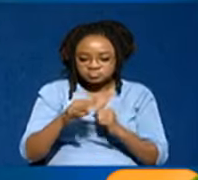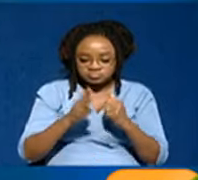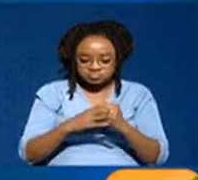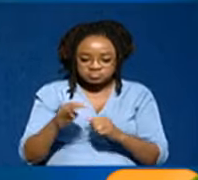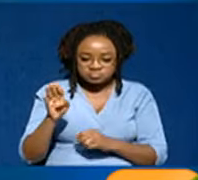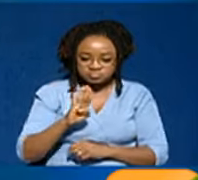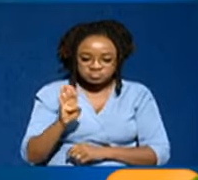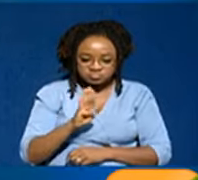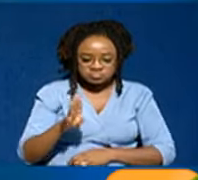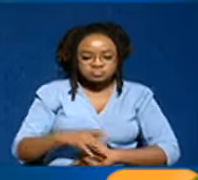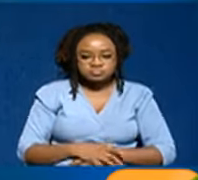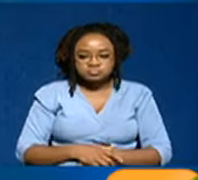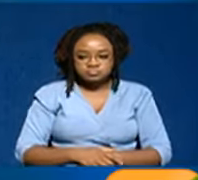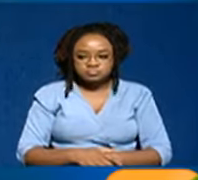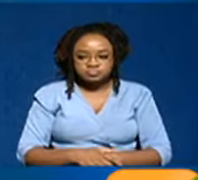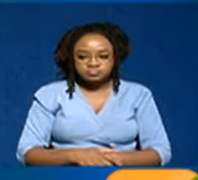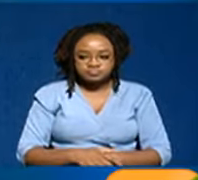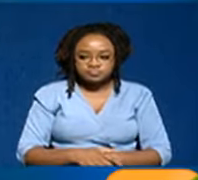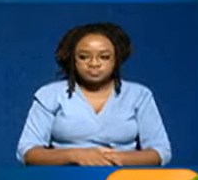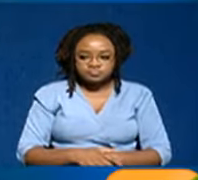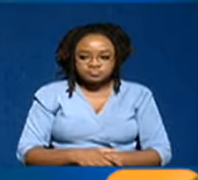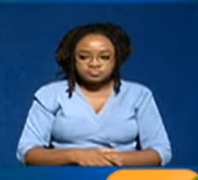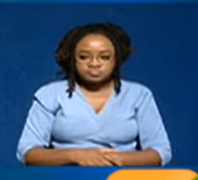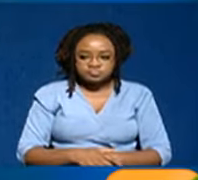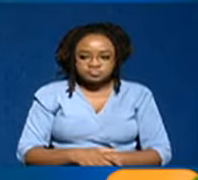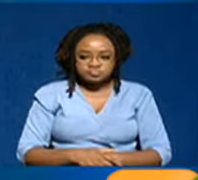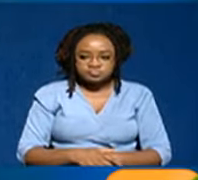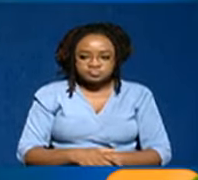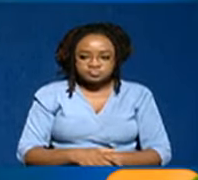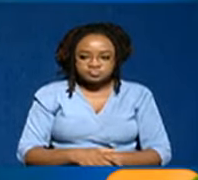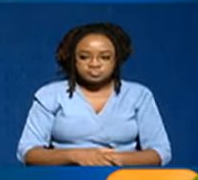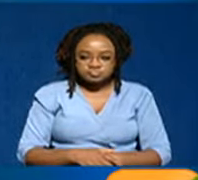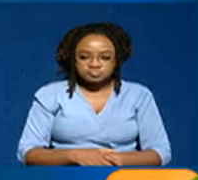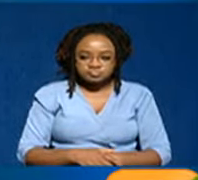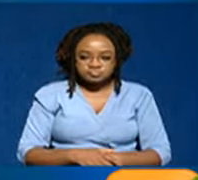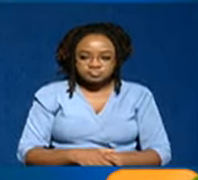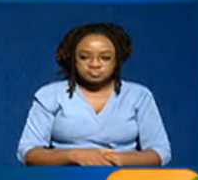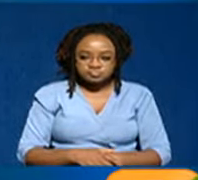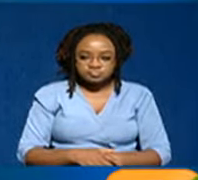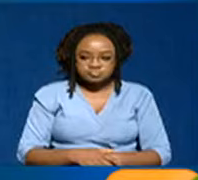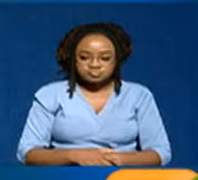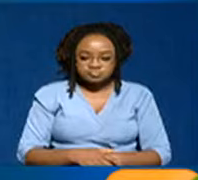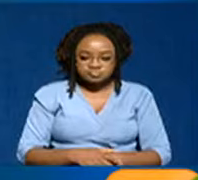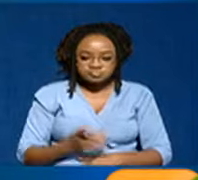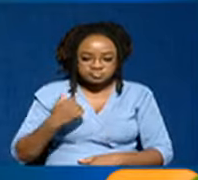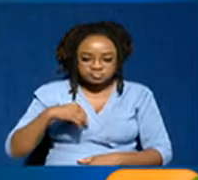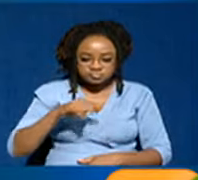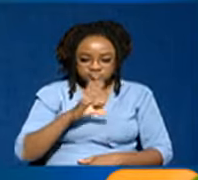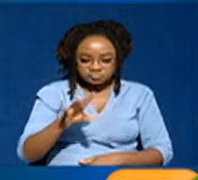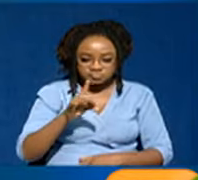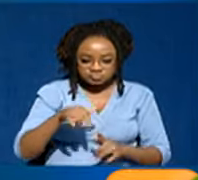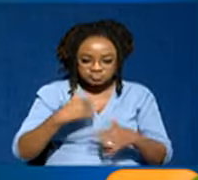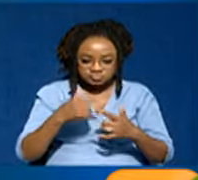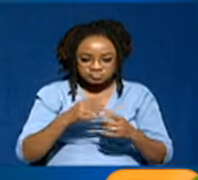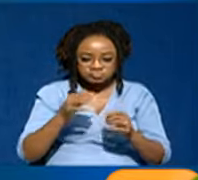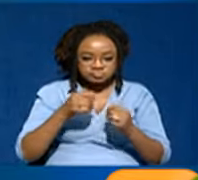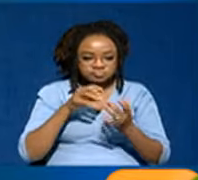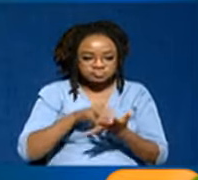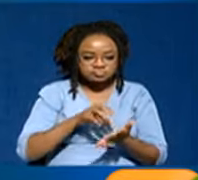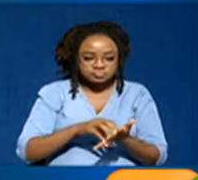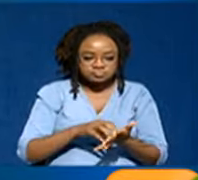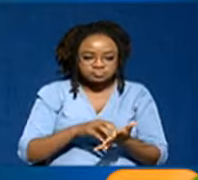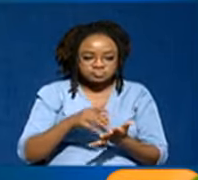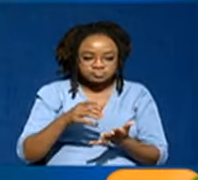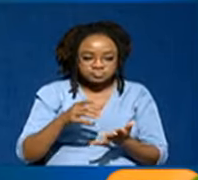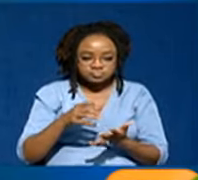this point. Okay? So we actually found ourselves in a situation where we cannot post, because for you to post, you must